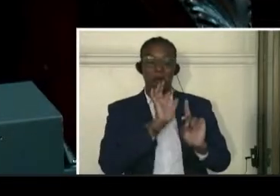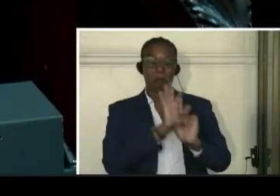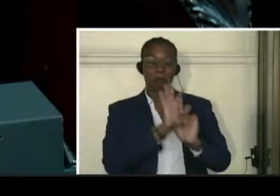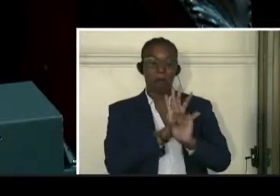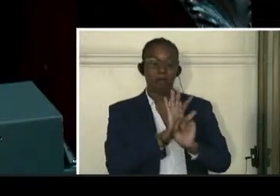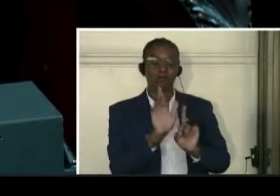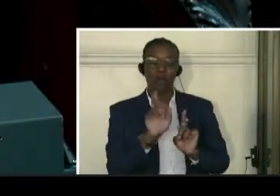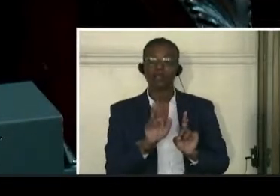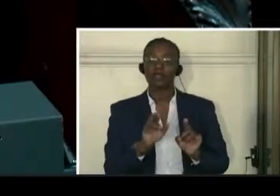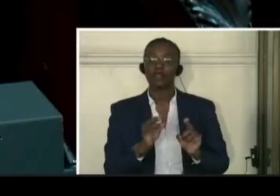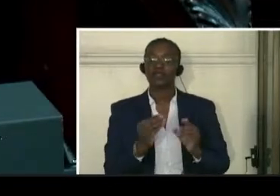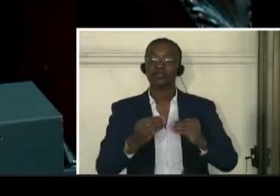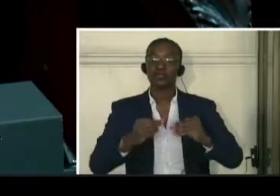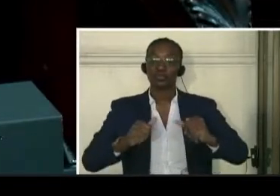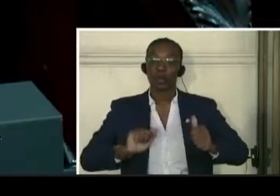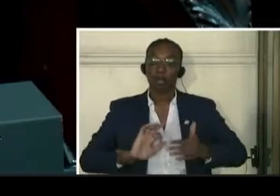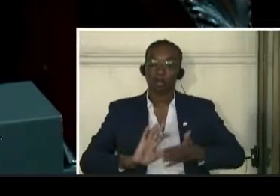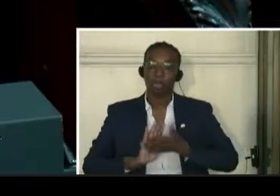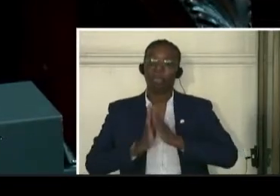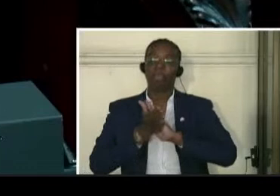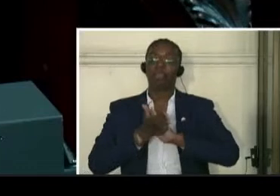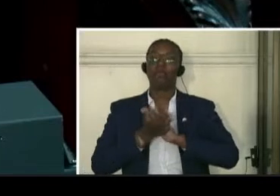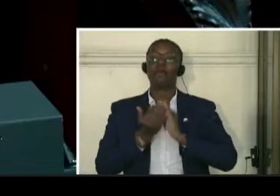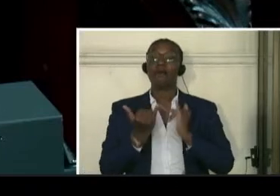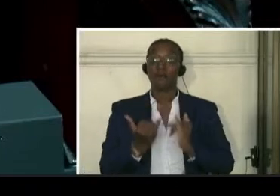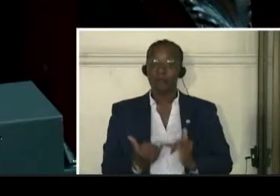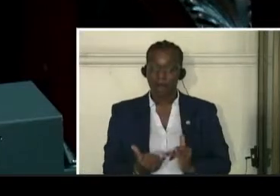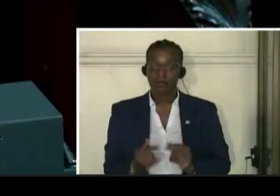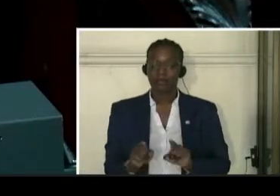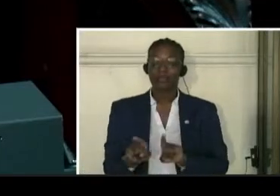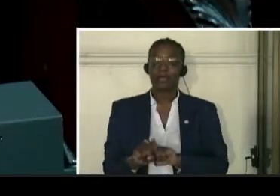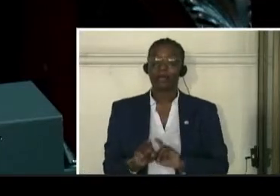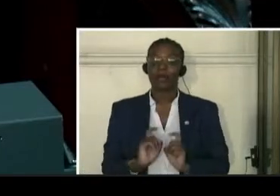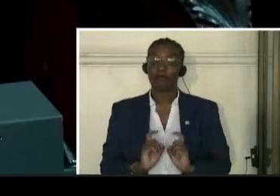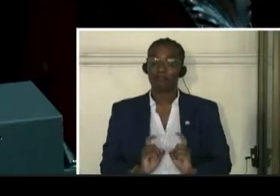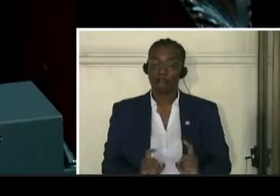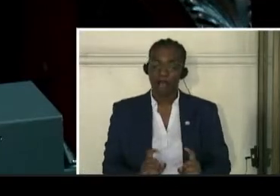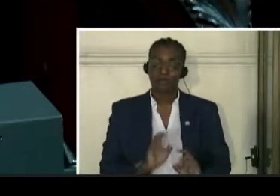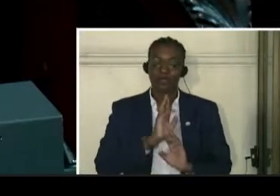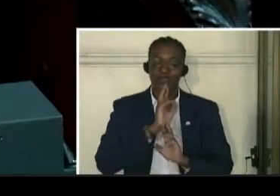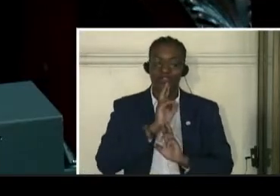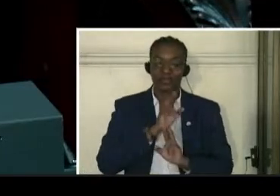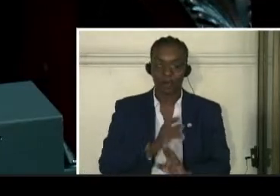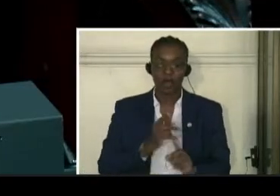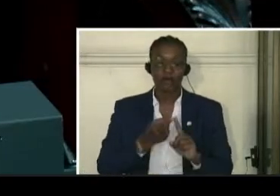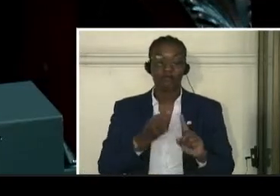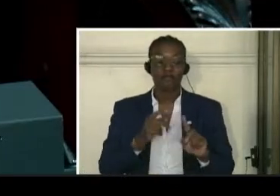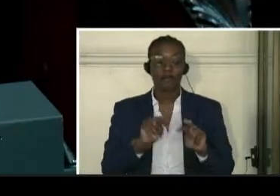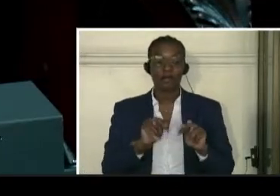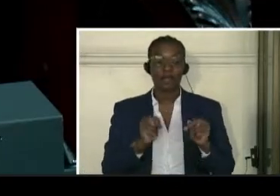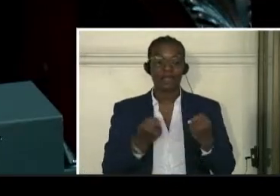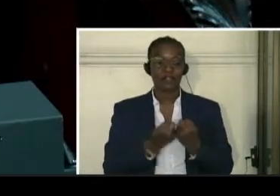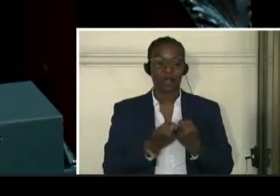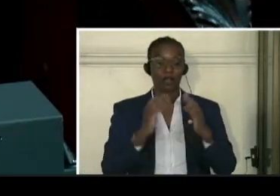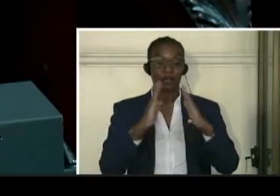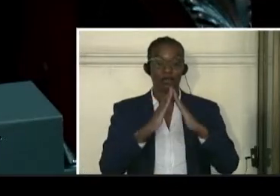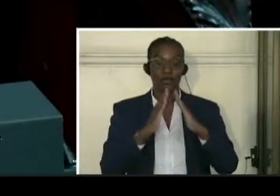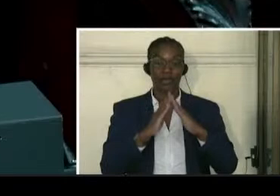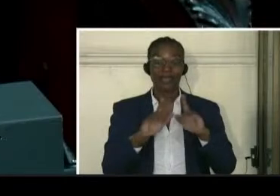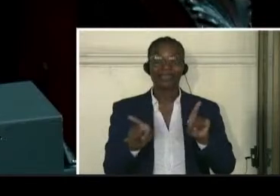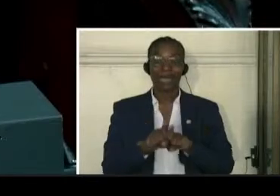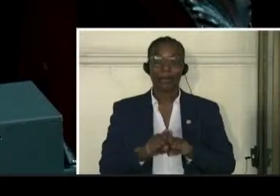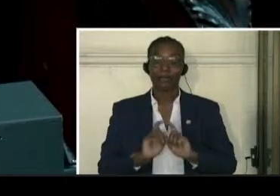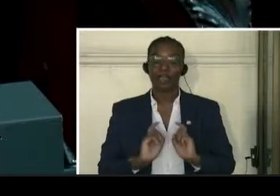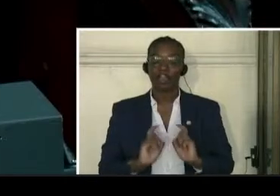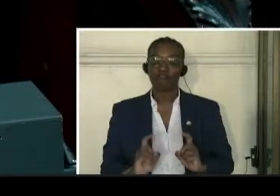erosion. Simultaneously, we acknowledge that quick responses from the National Human Settlement Department and the